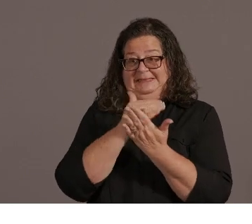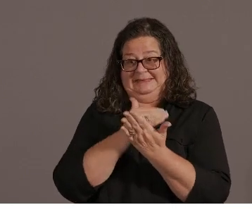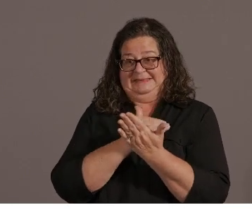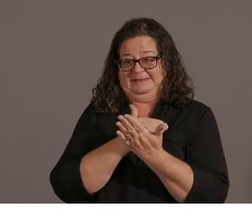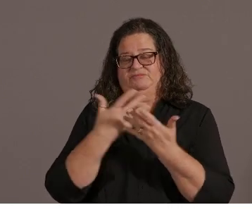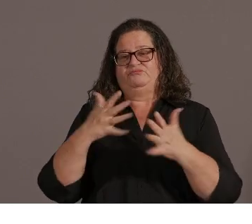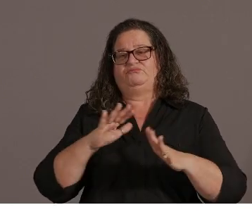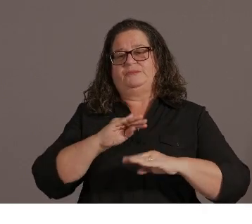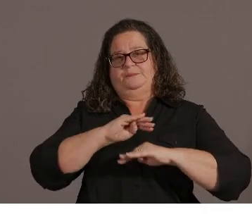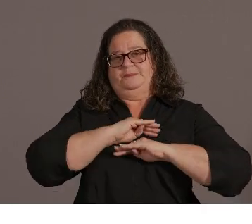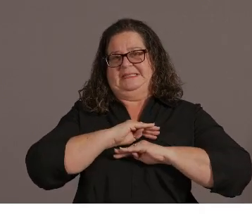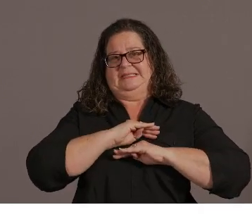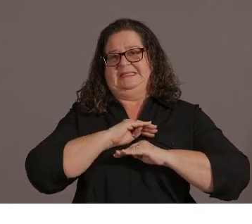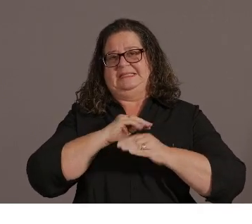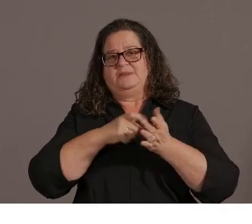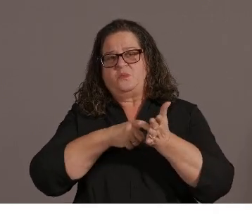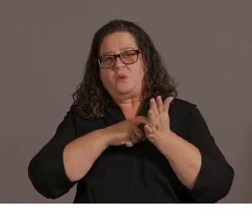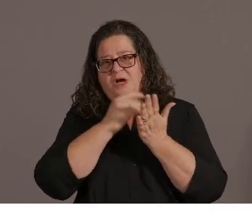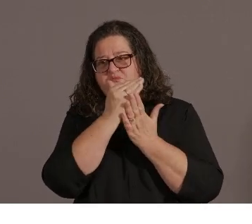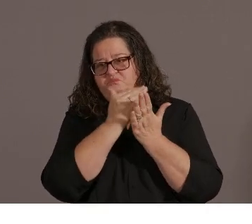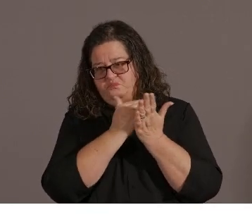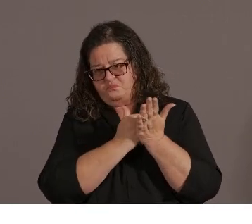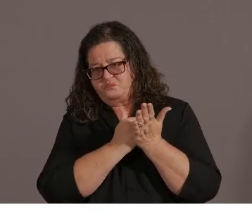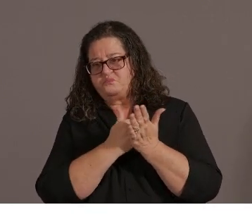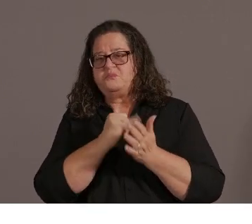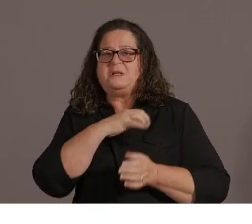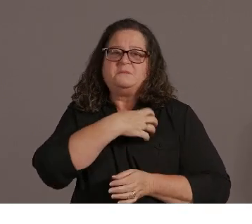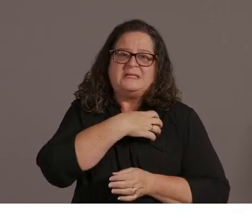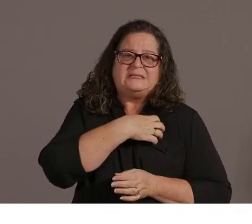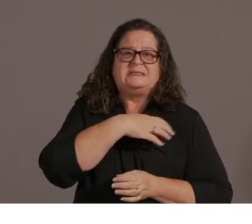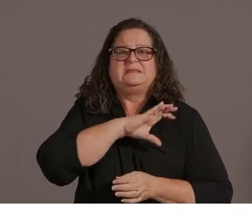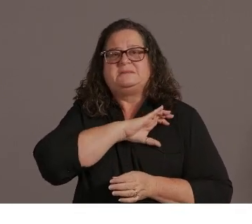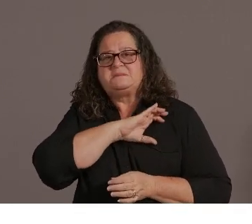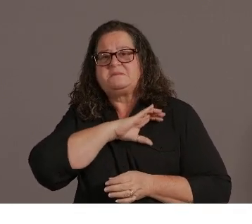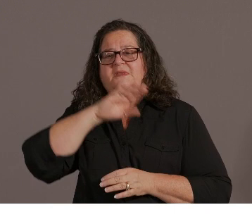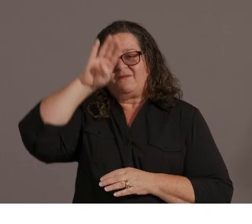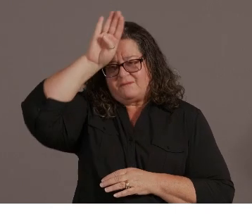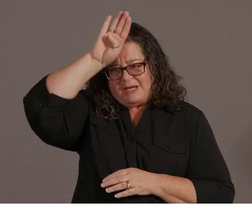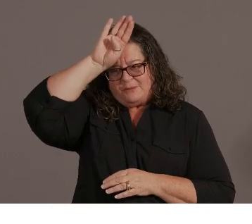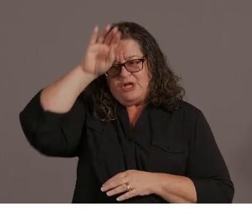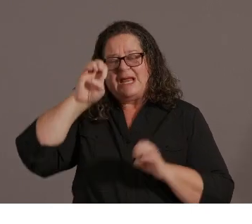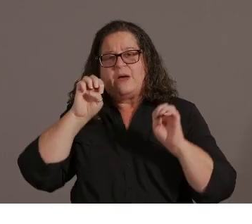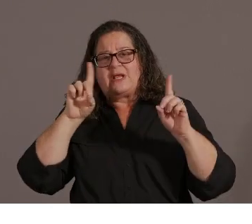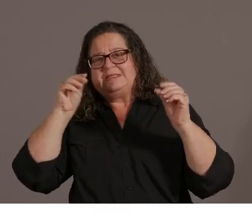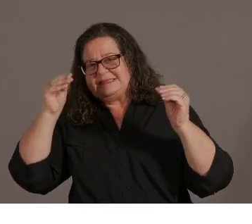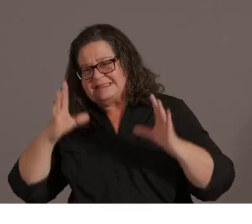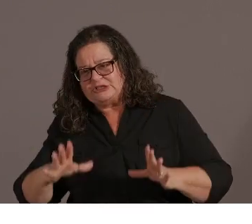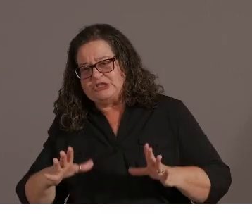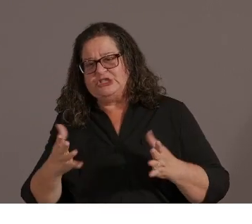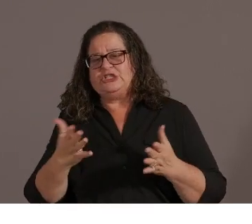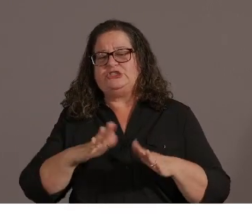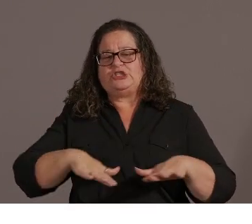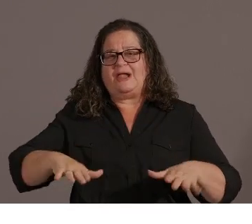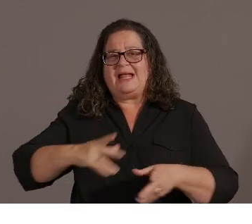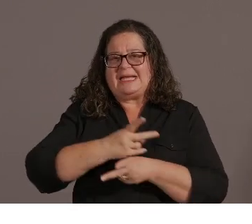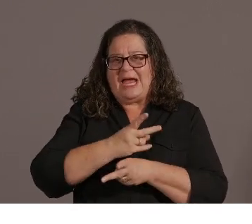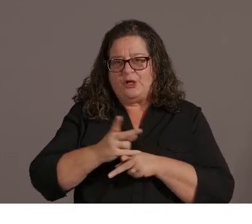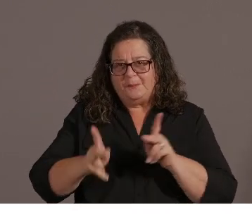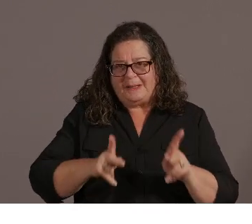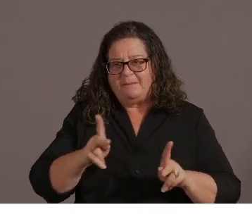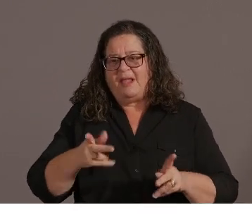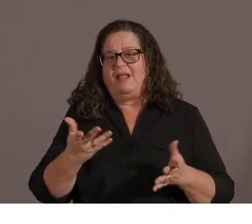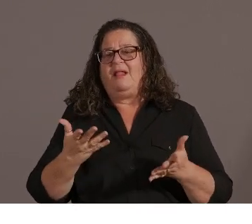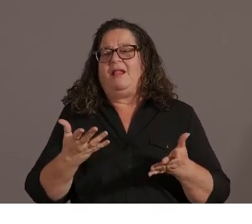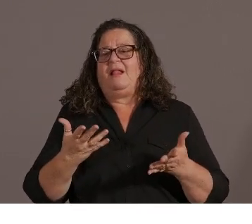responders, our correctional officers, our education and childcare professionals. It would open it up to food and agricultural employees,